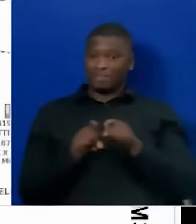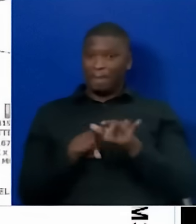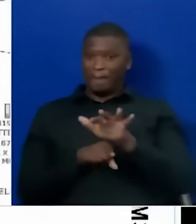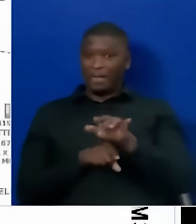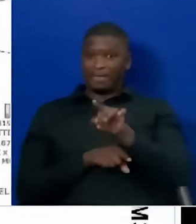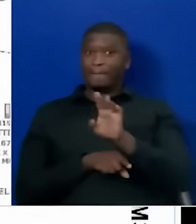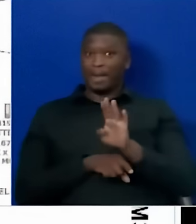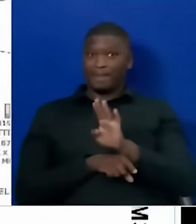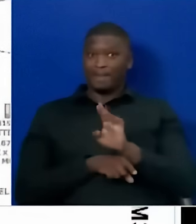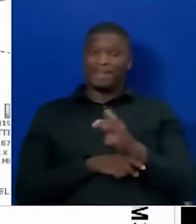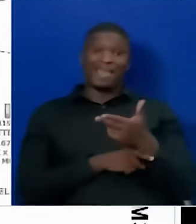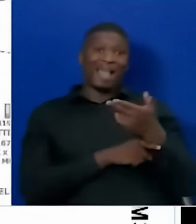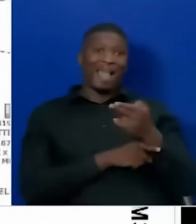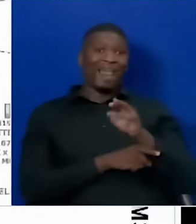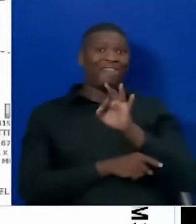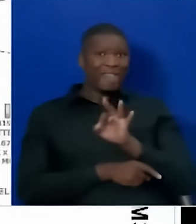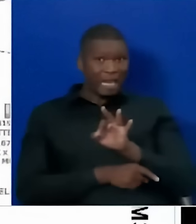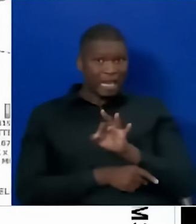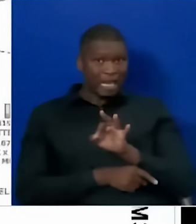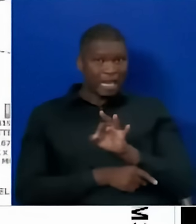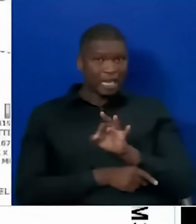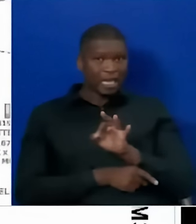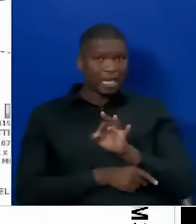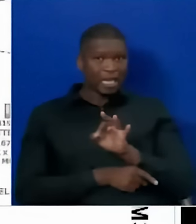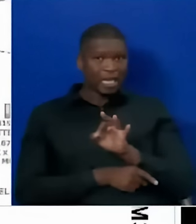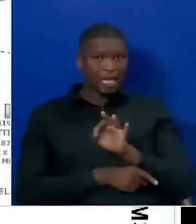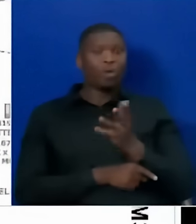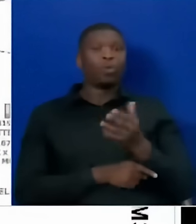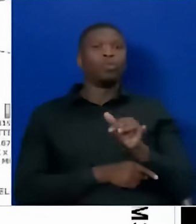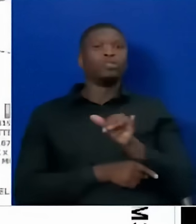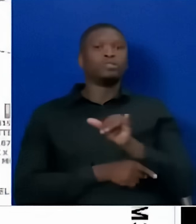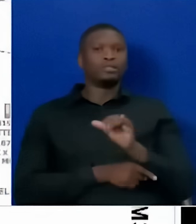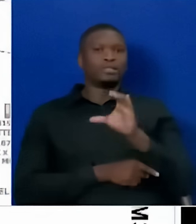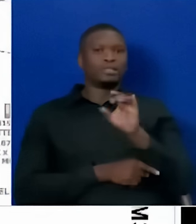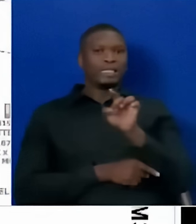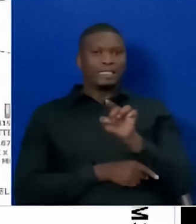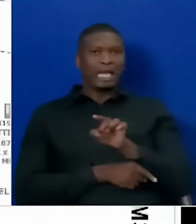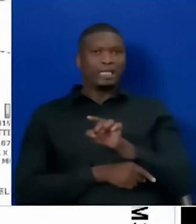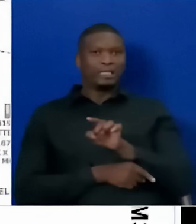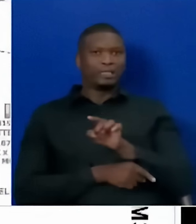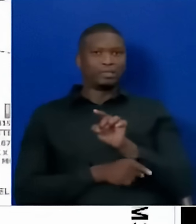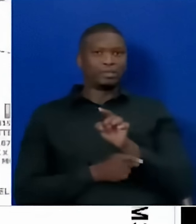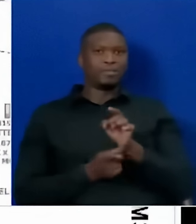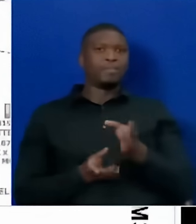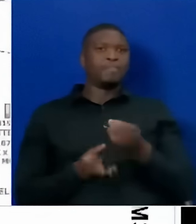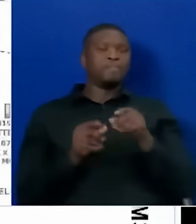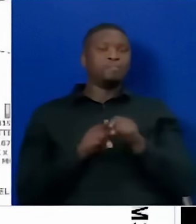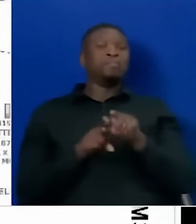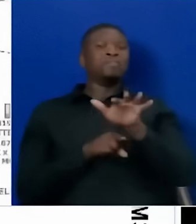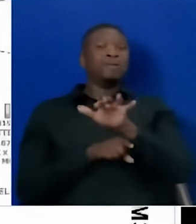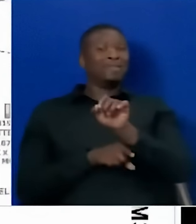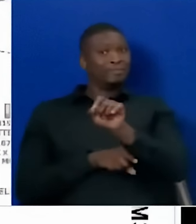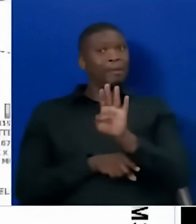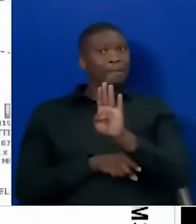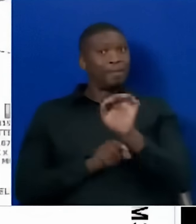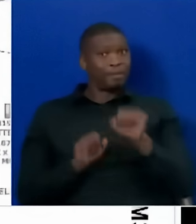3 is the CZ pistol seized in Bramley. That is correct, Commissioner. And gun